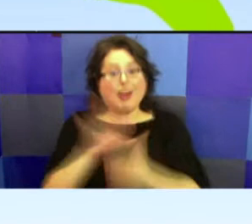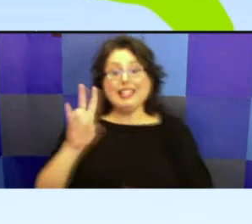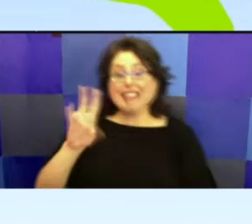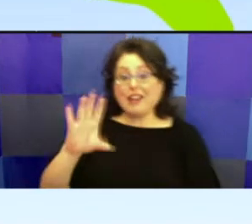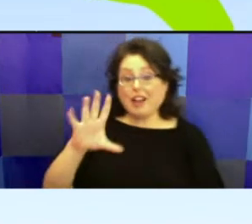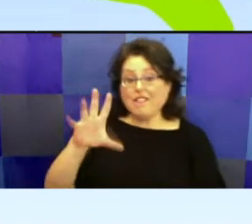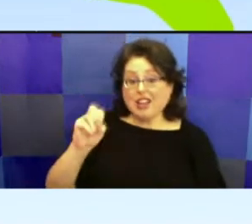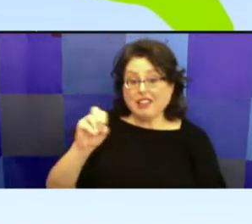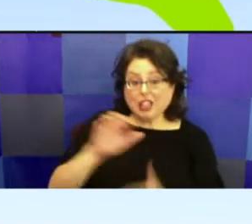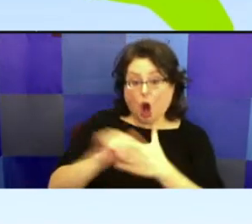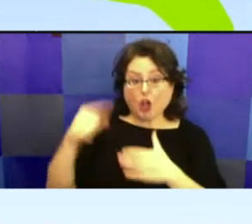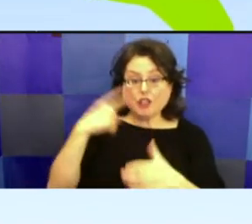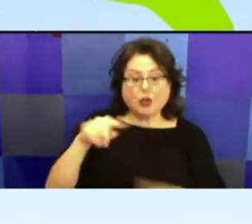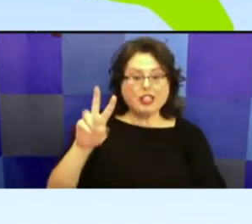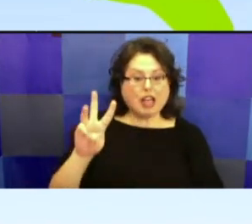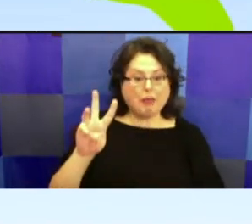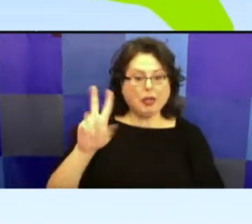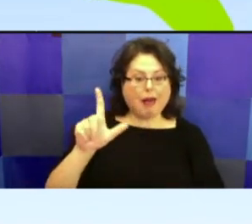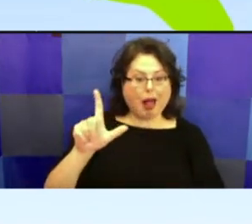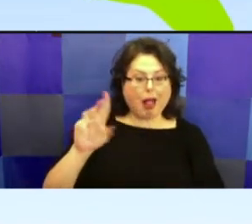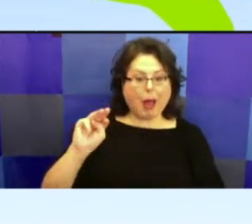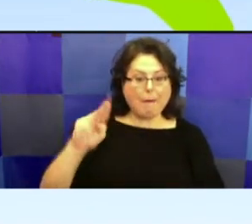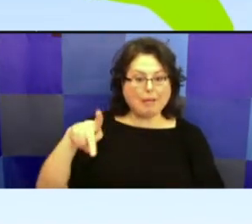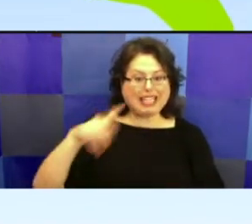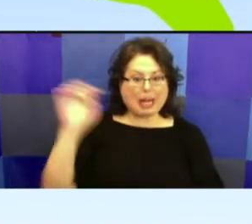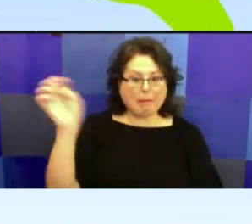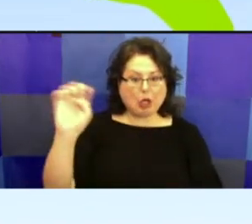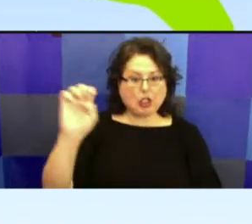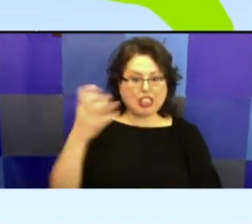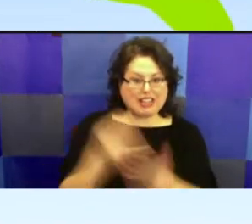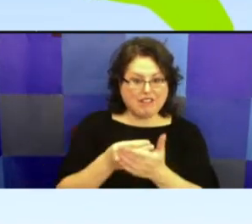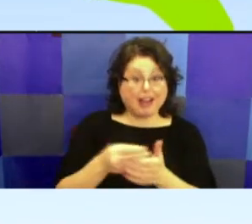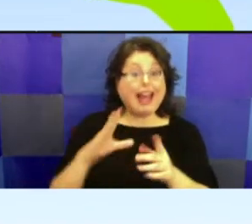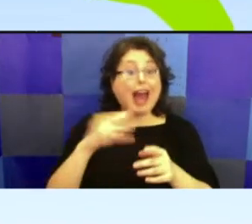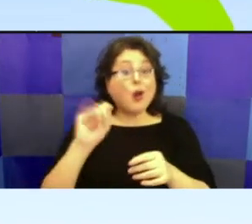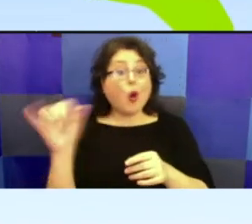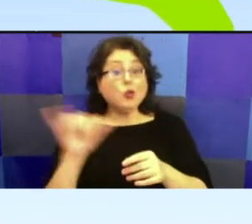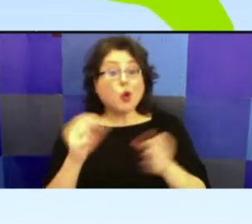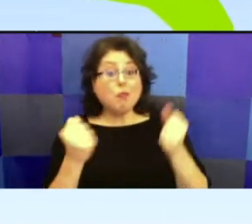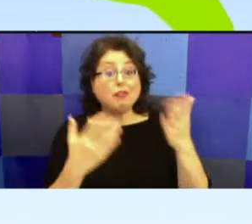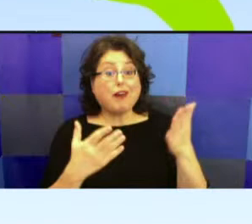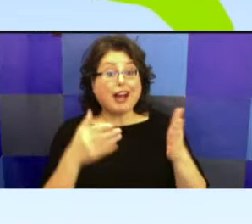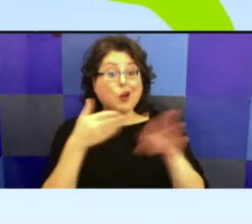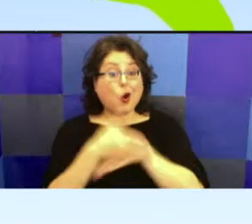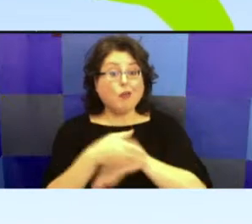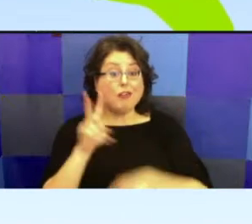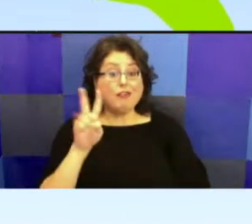$750 for our WLMP emergency fund. We have also been able to provide about